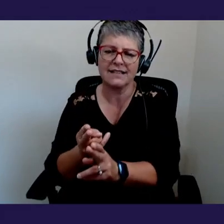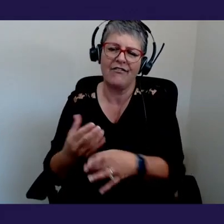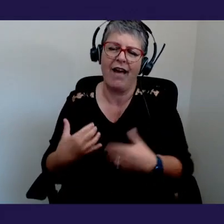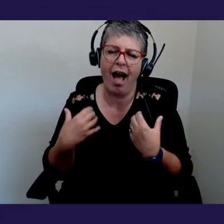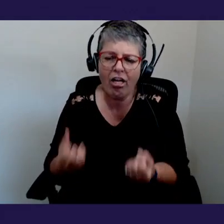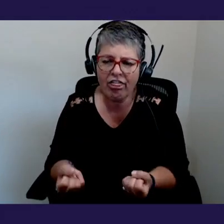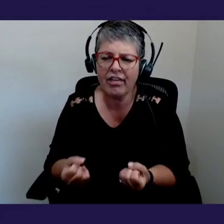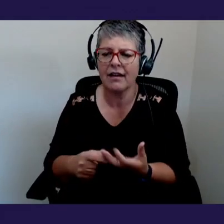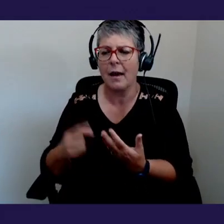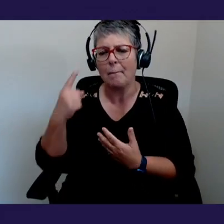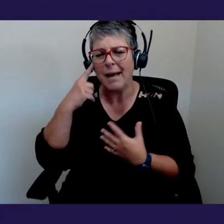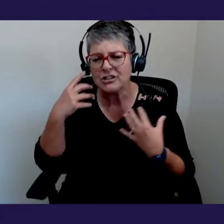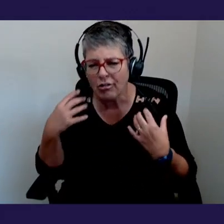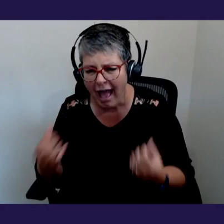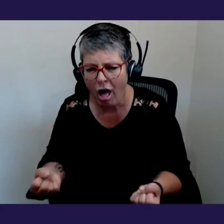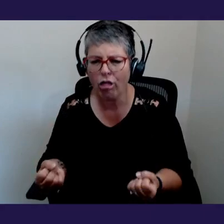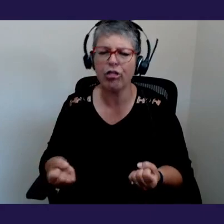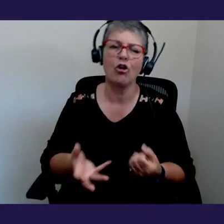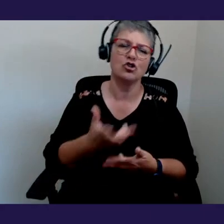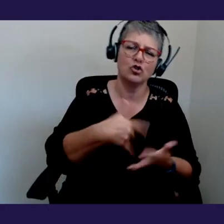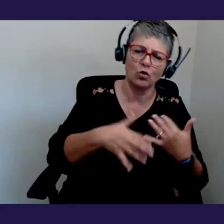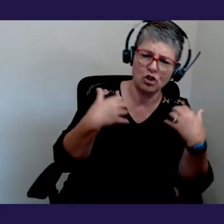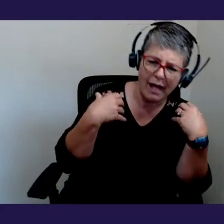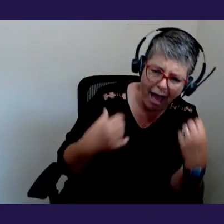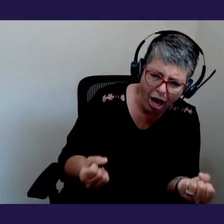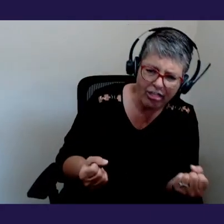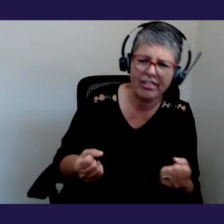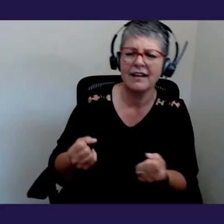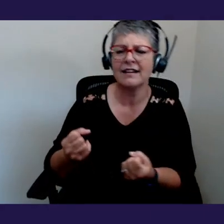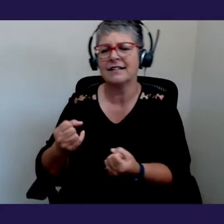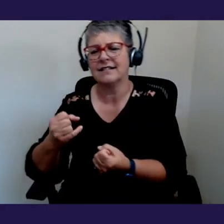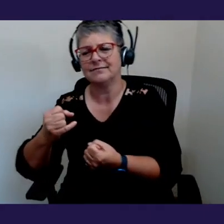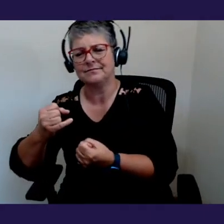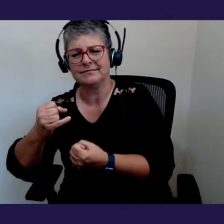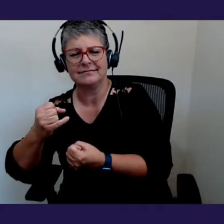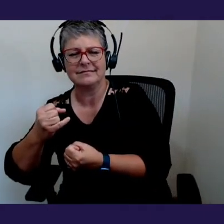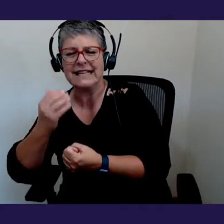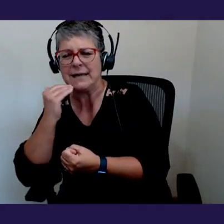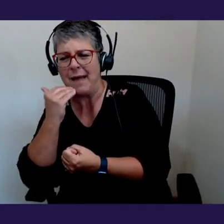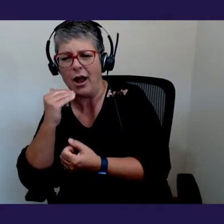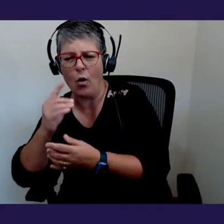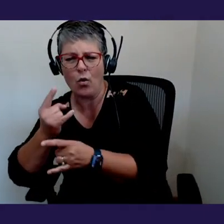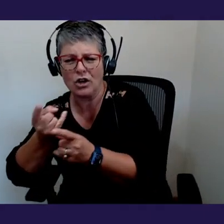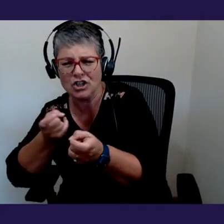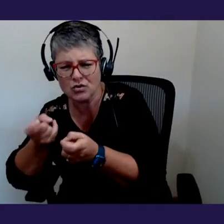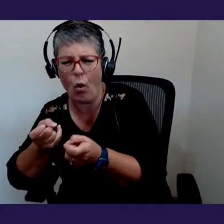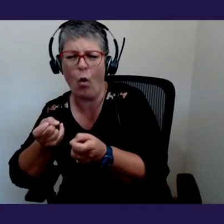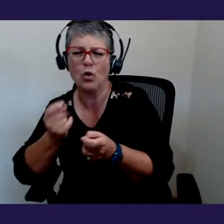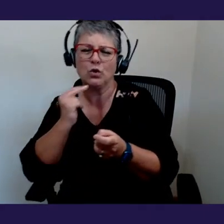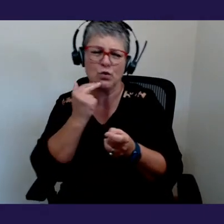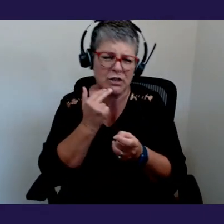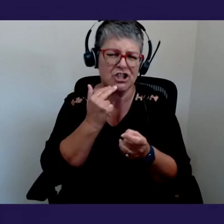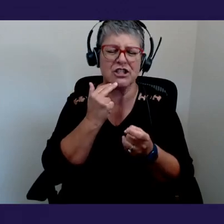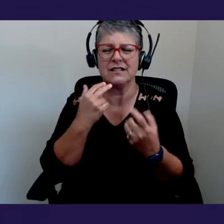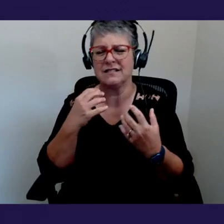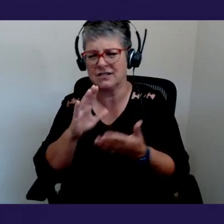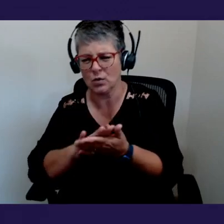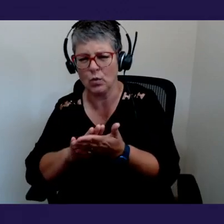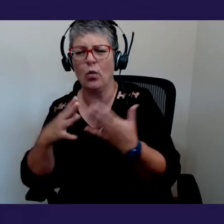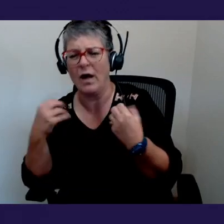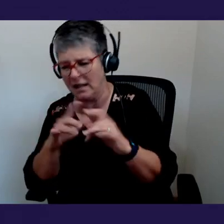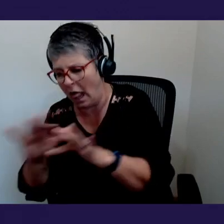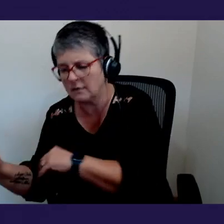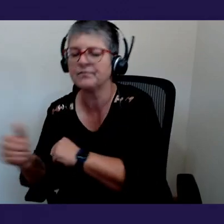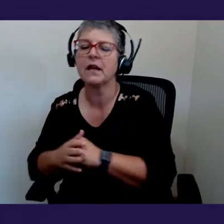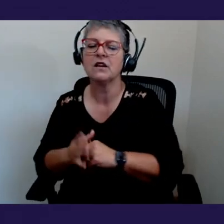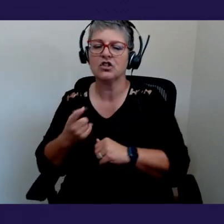for quite a long time. We run some of the largest vaccine misinformation programs in the world, the largest in North America and the